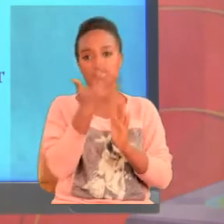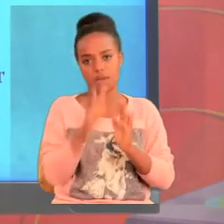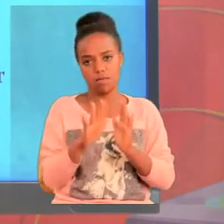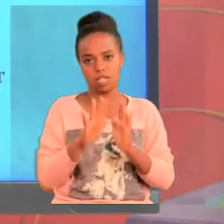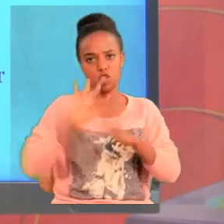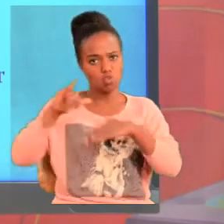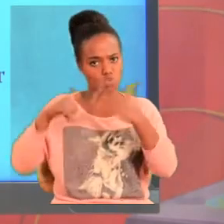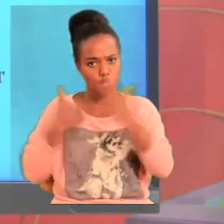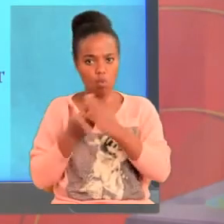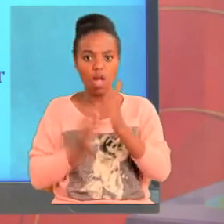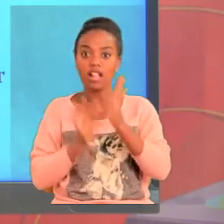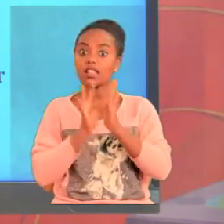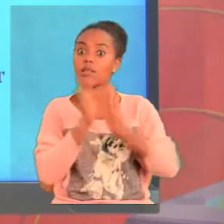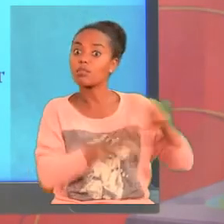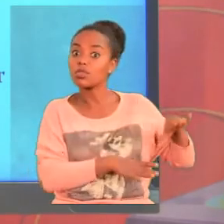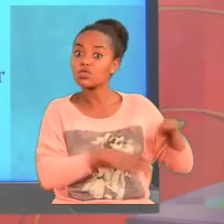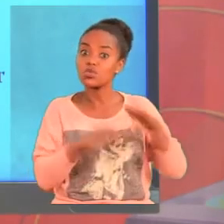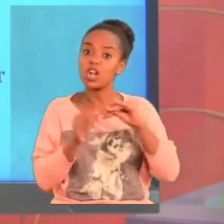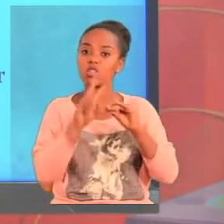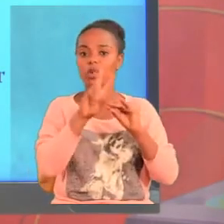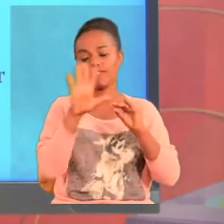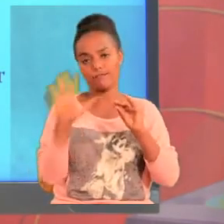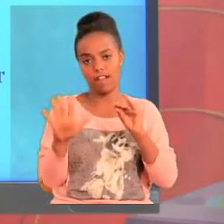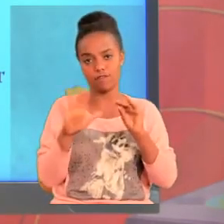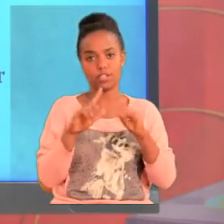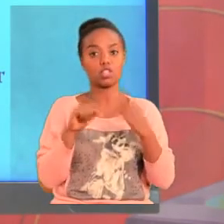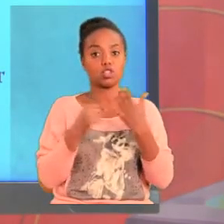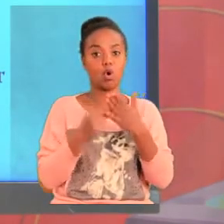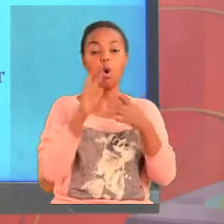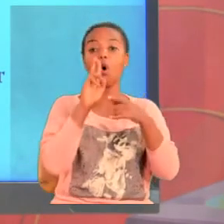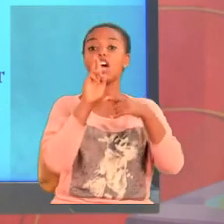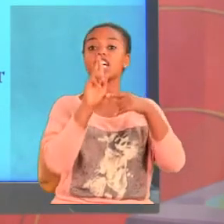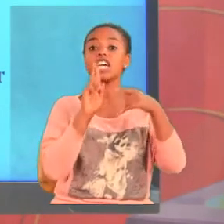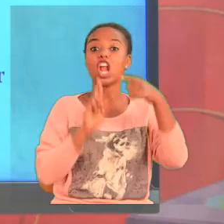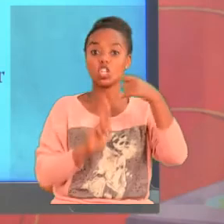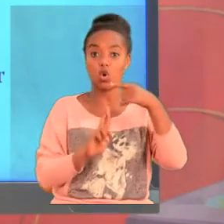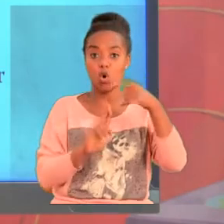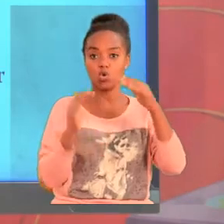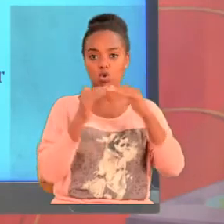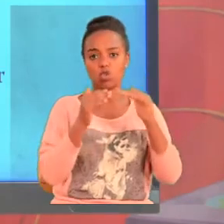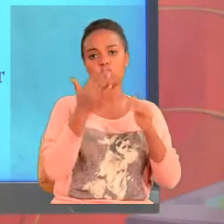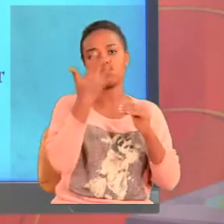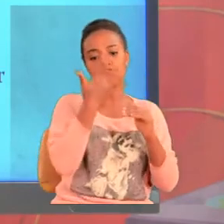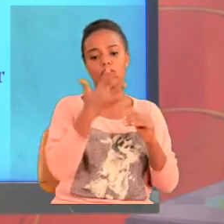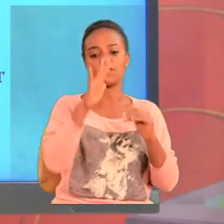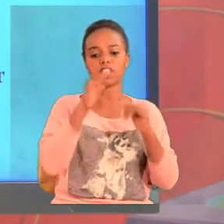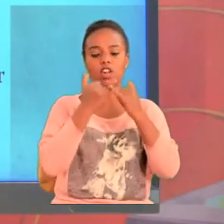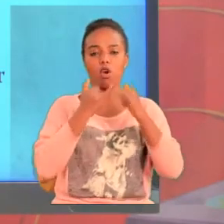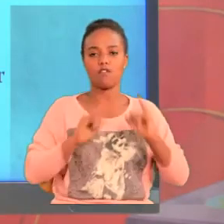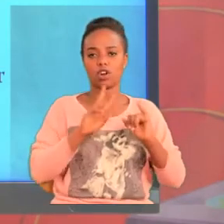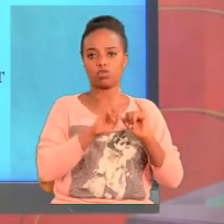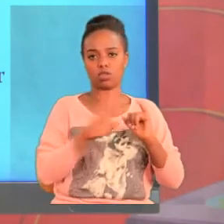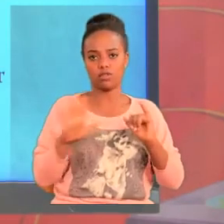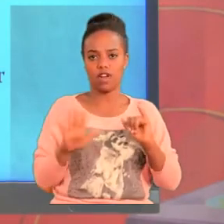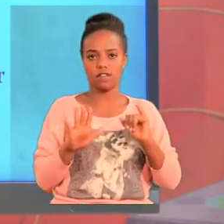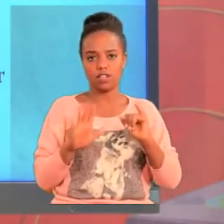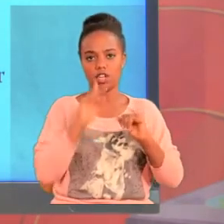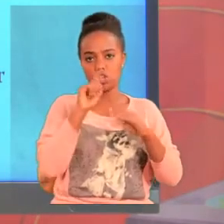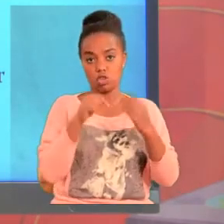number of students is 25. So the ratio is 15 over 25. So you will have this